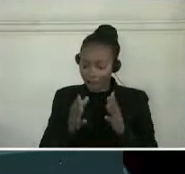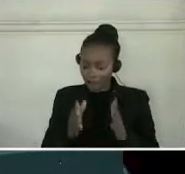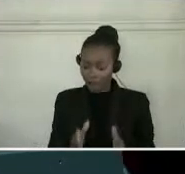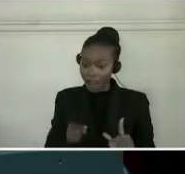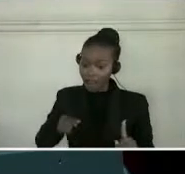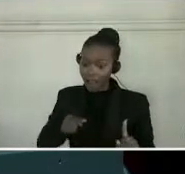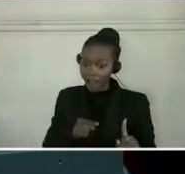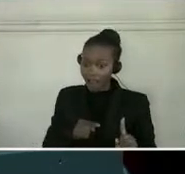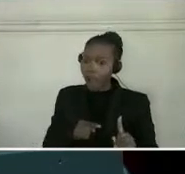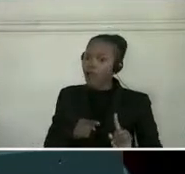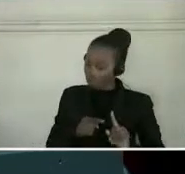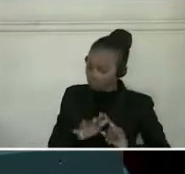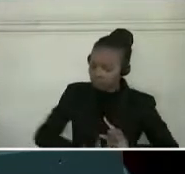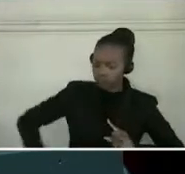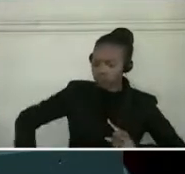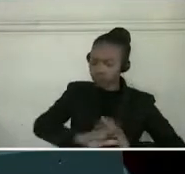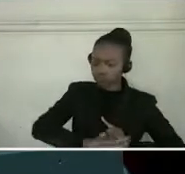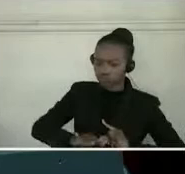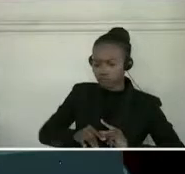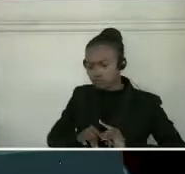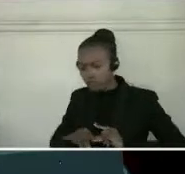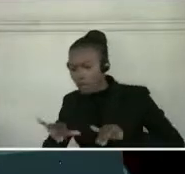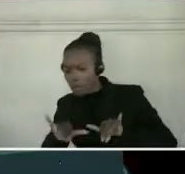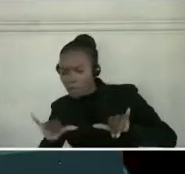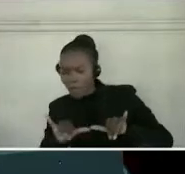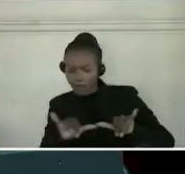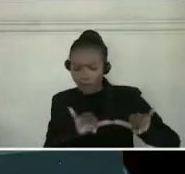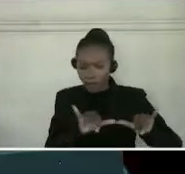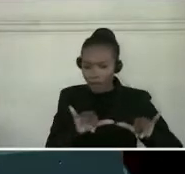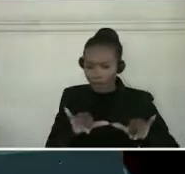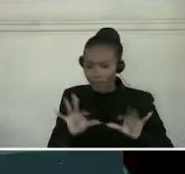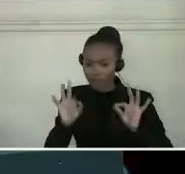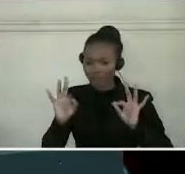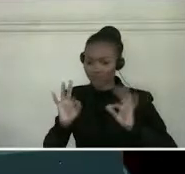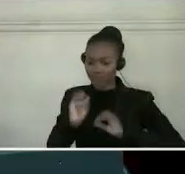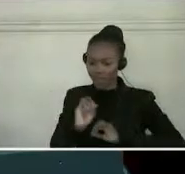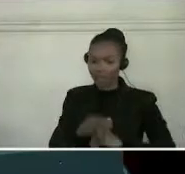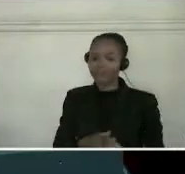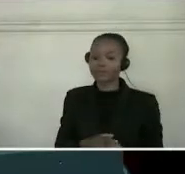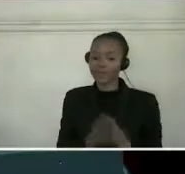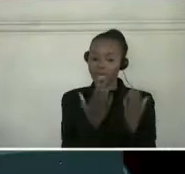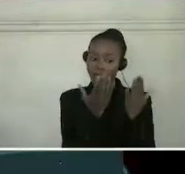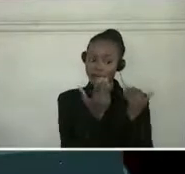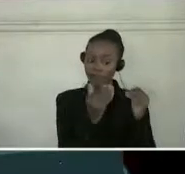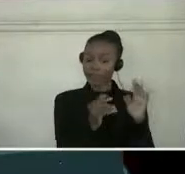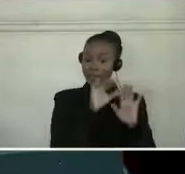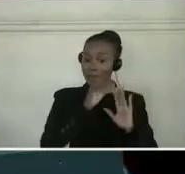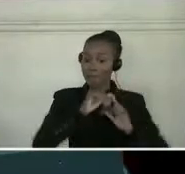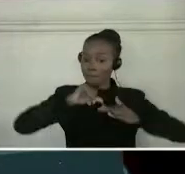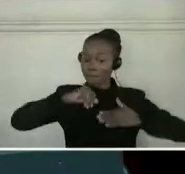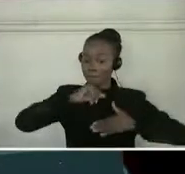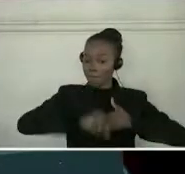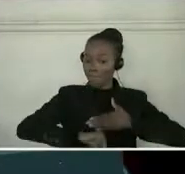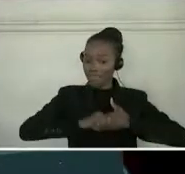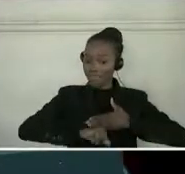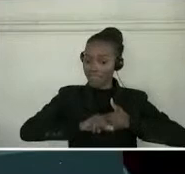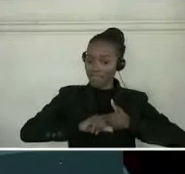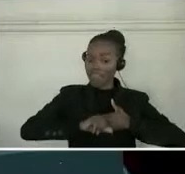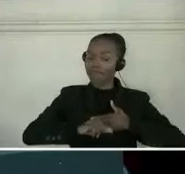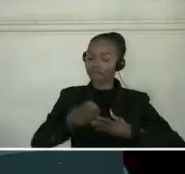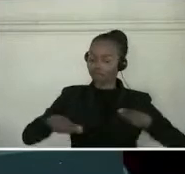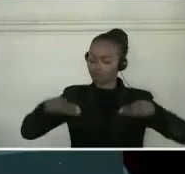with major innovation in the institution the expected month of complexion of this renovation is